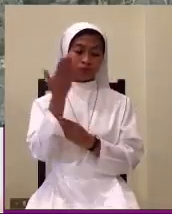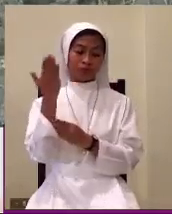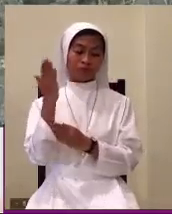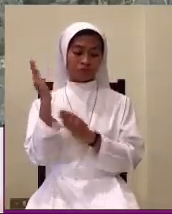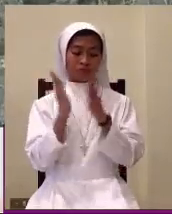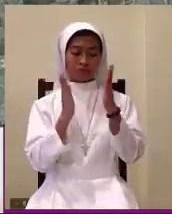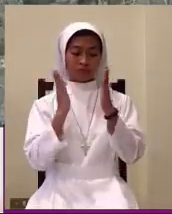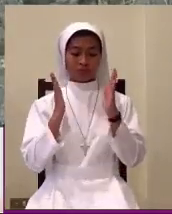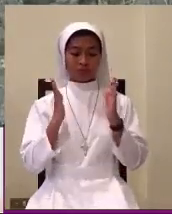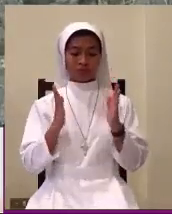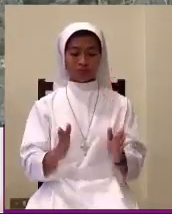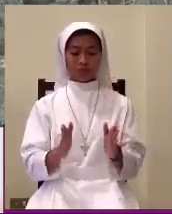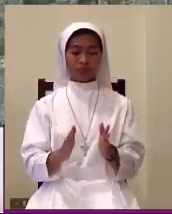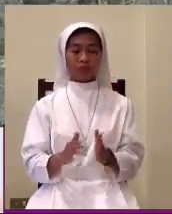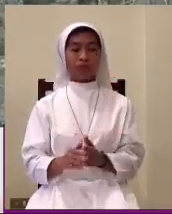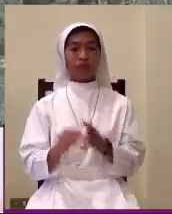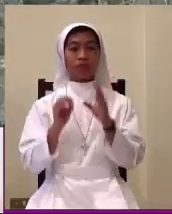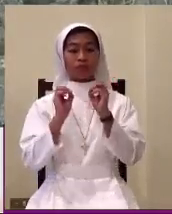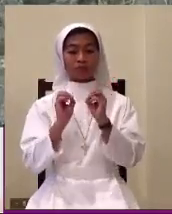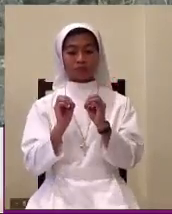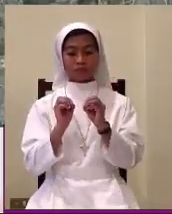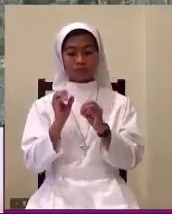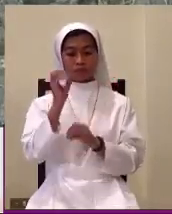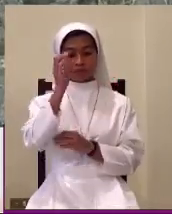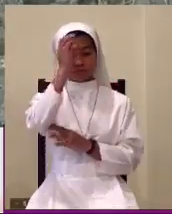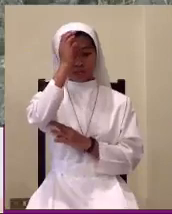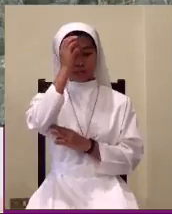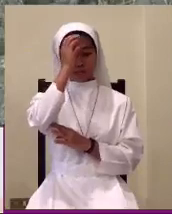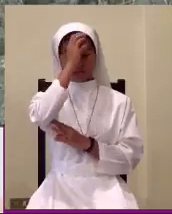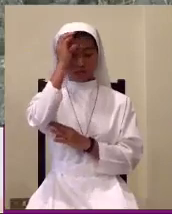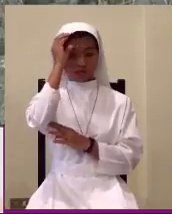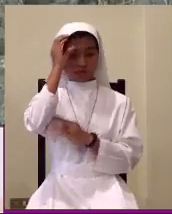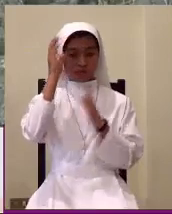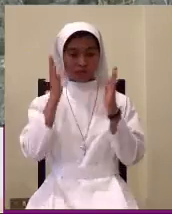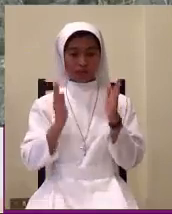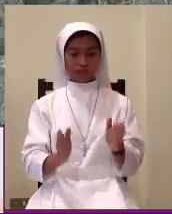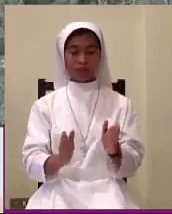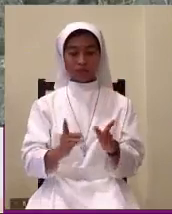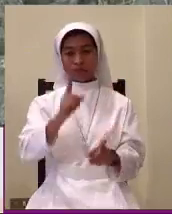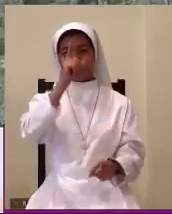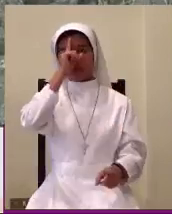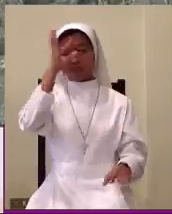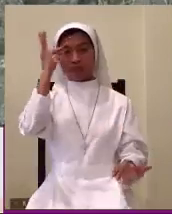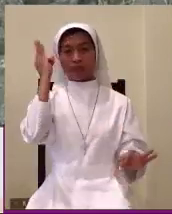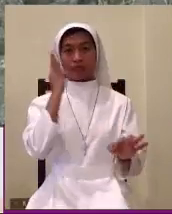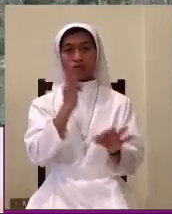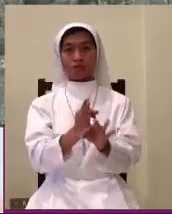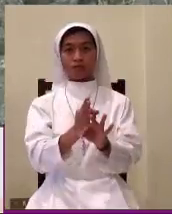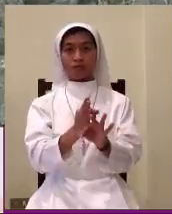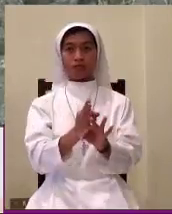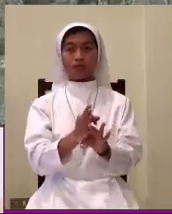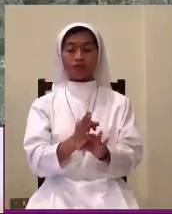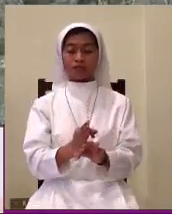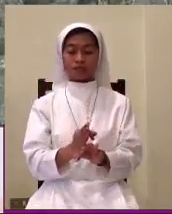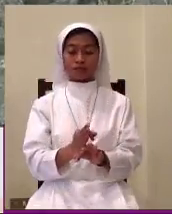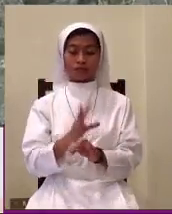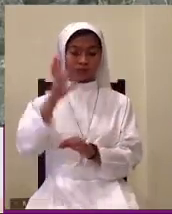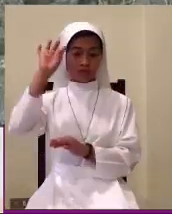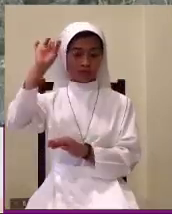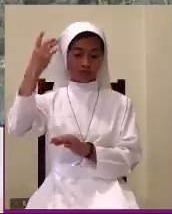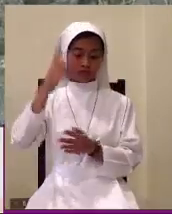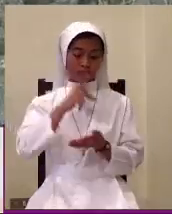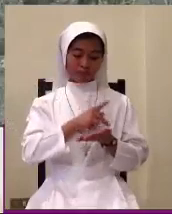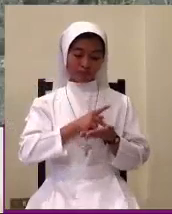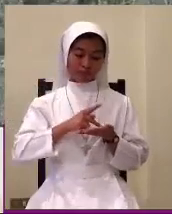the teachings of the Christian faith, graciously purify them by the working of